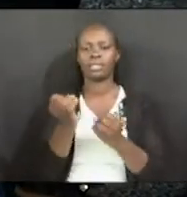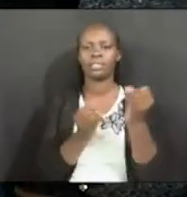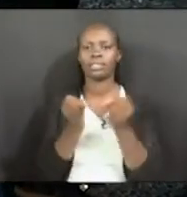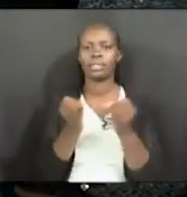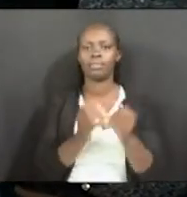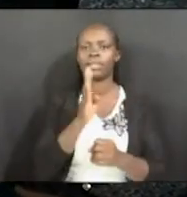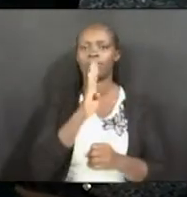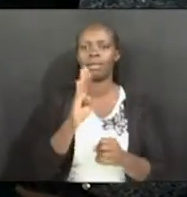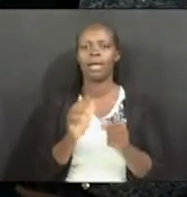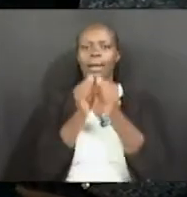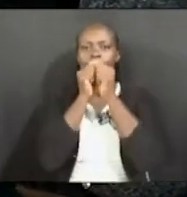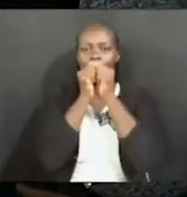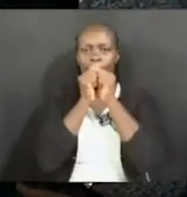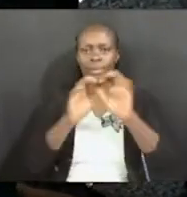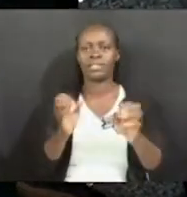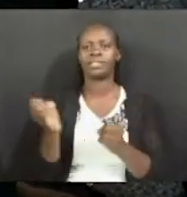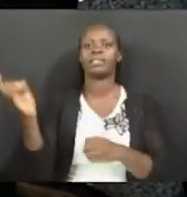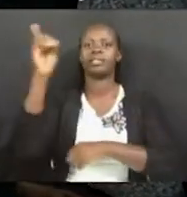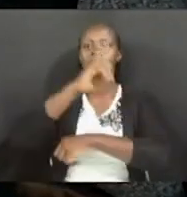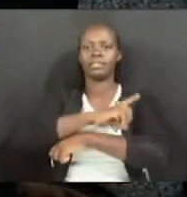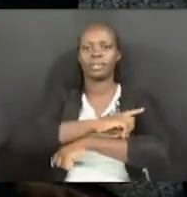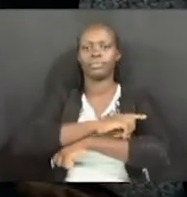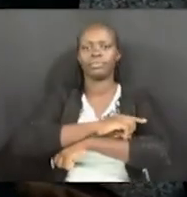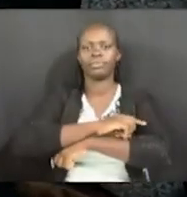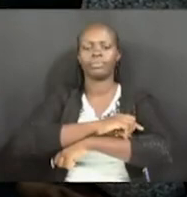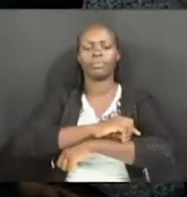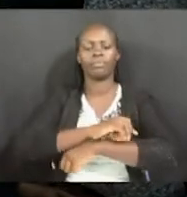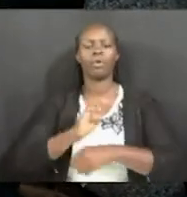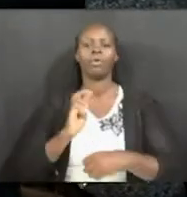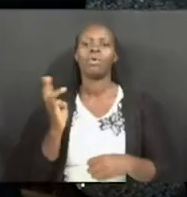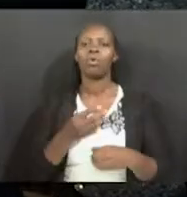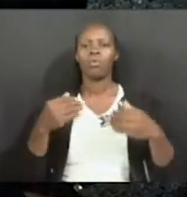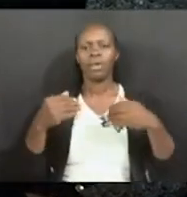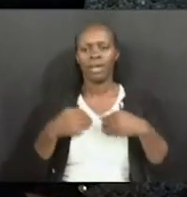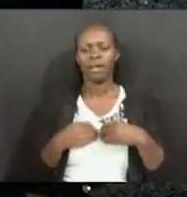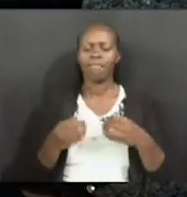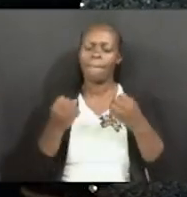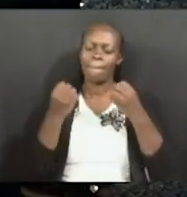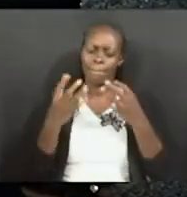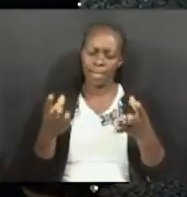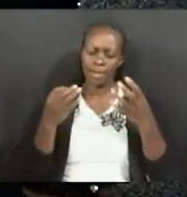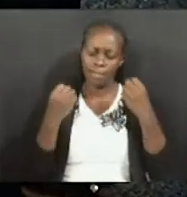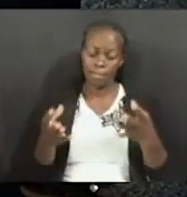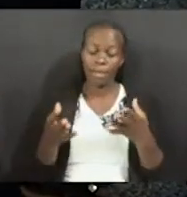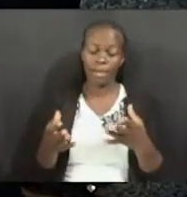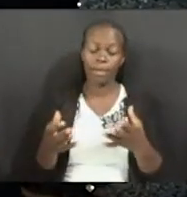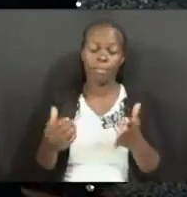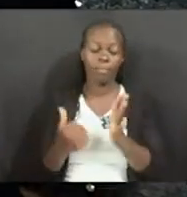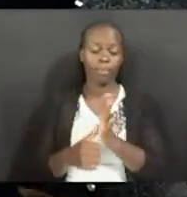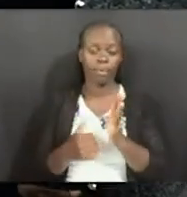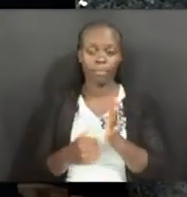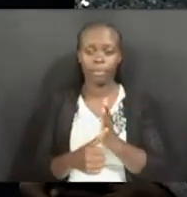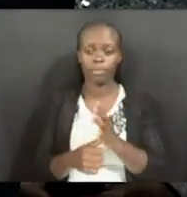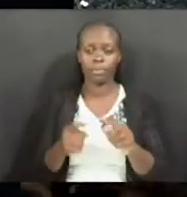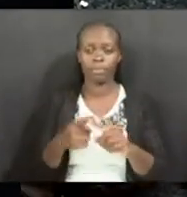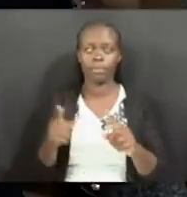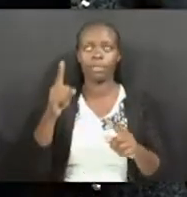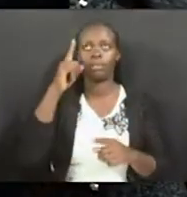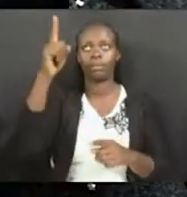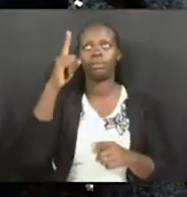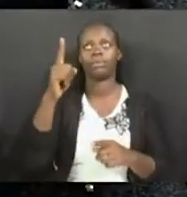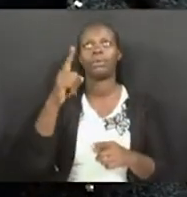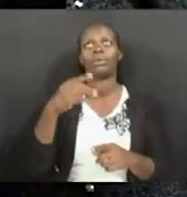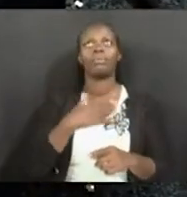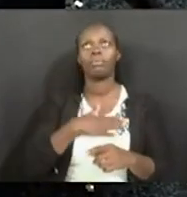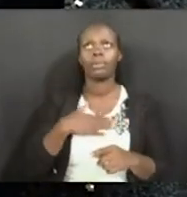for us all. We have come with so many things that we need from you. Father, may you be available for us so that we